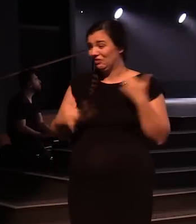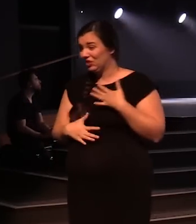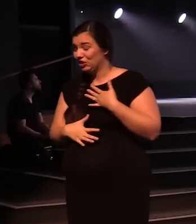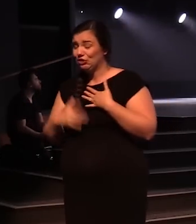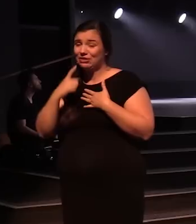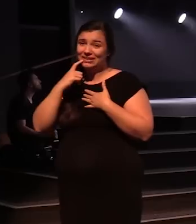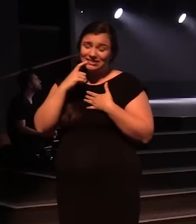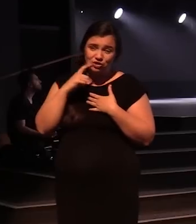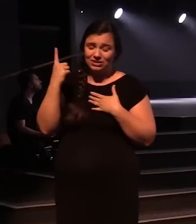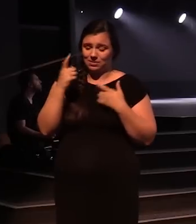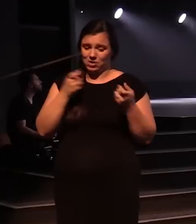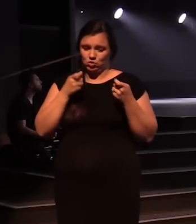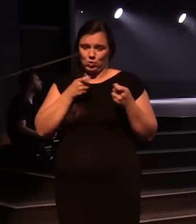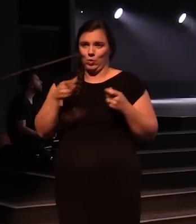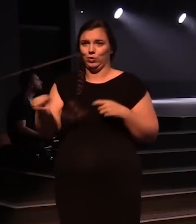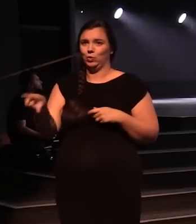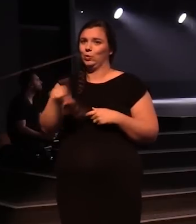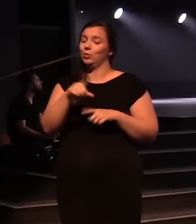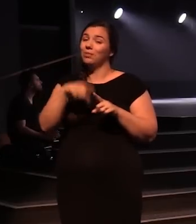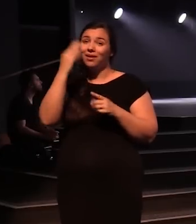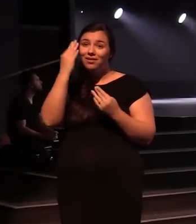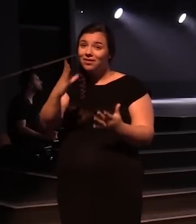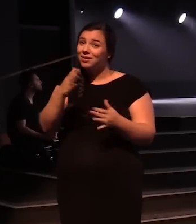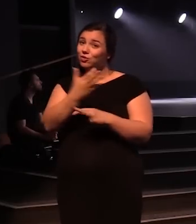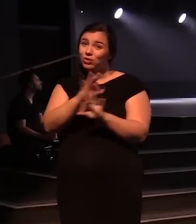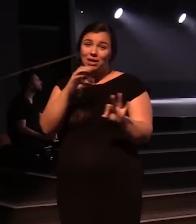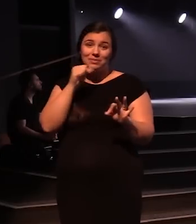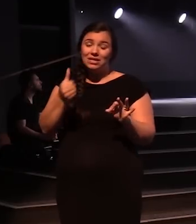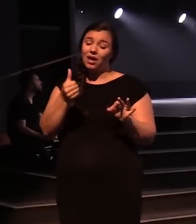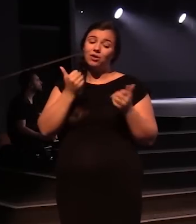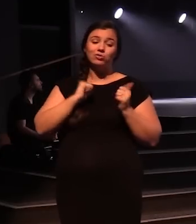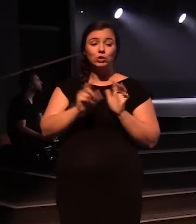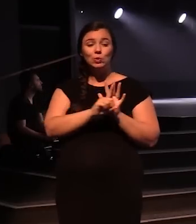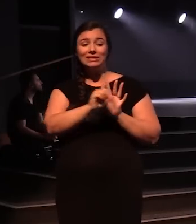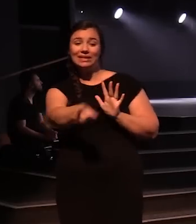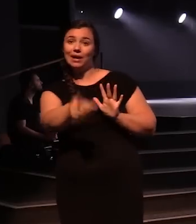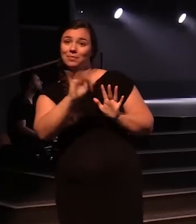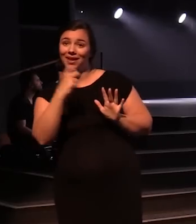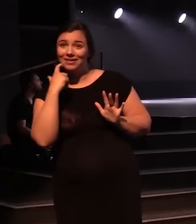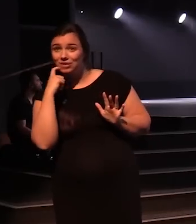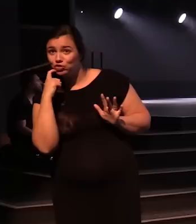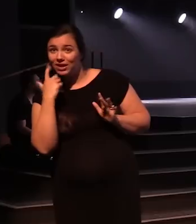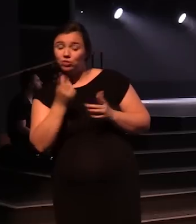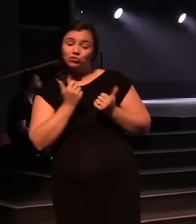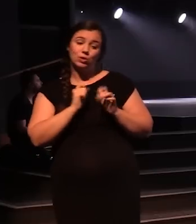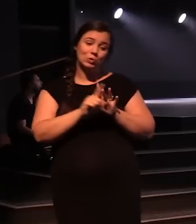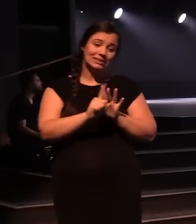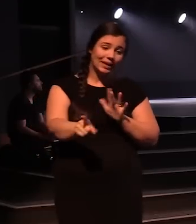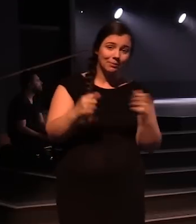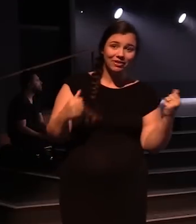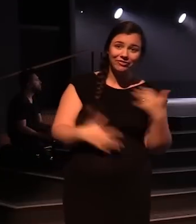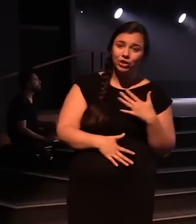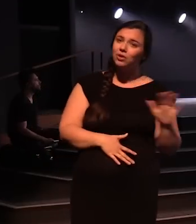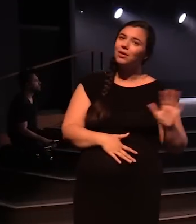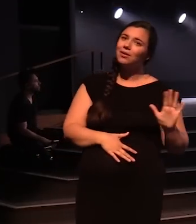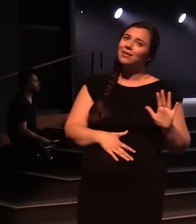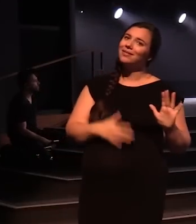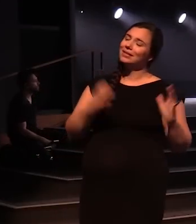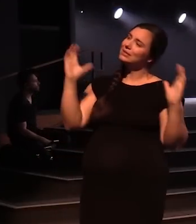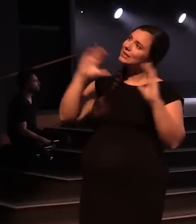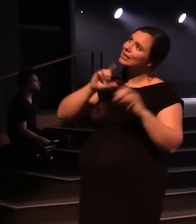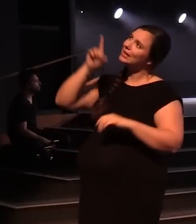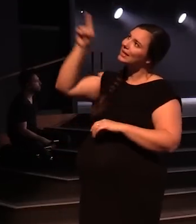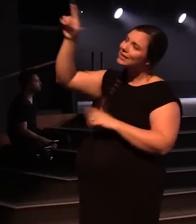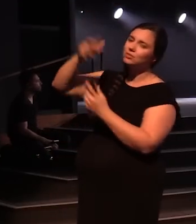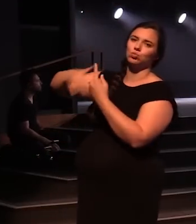addiction. But can I tell you, freedom's not found in trying to escape the addiction or escape the fear. It's in seeking